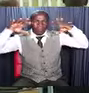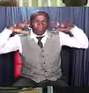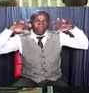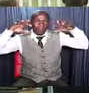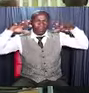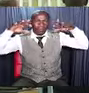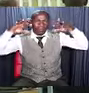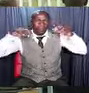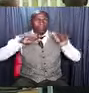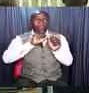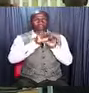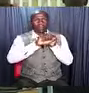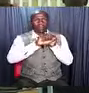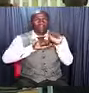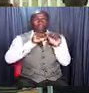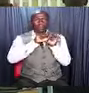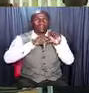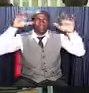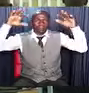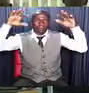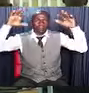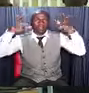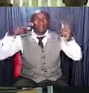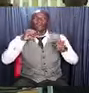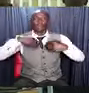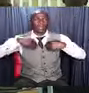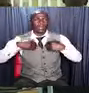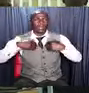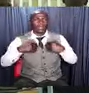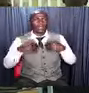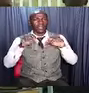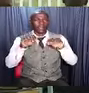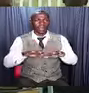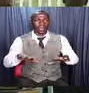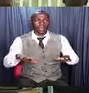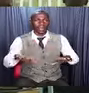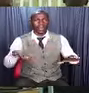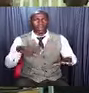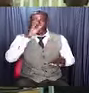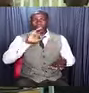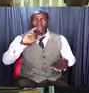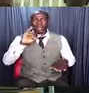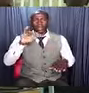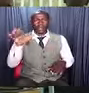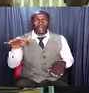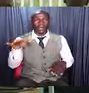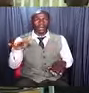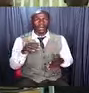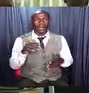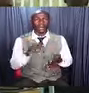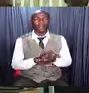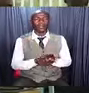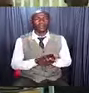Vulilaja. We are going to have a good time. Usichoke kulima. Don't be tired of cultivating. Mungu wetu yuko. Our God is still there.